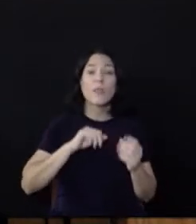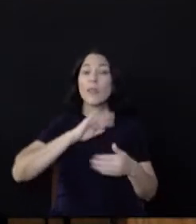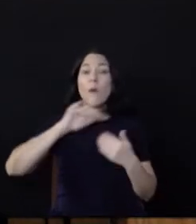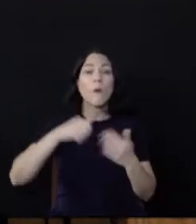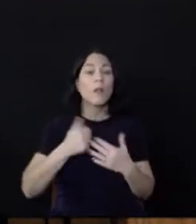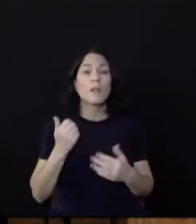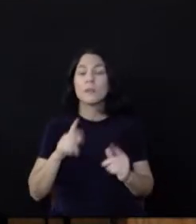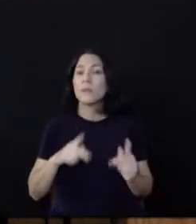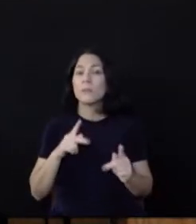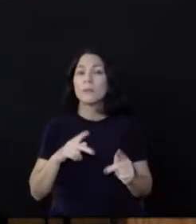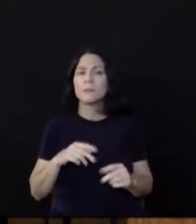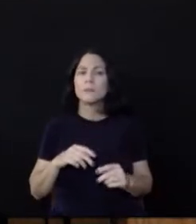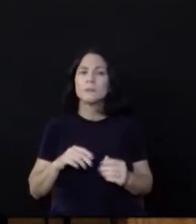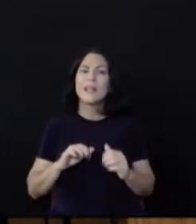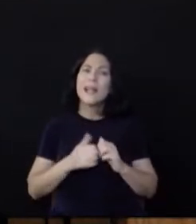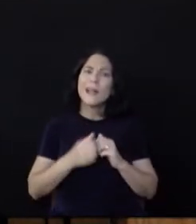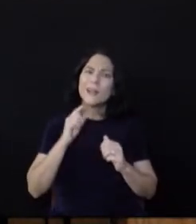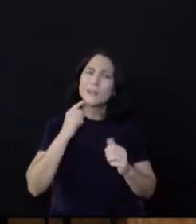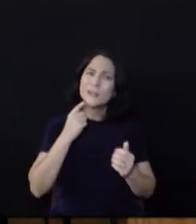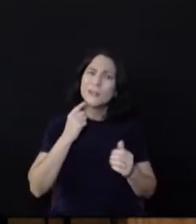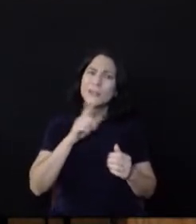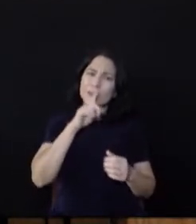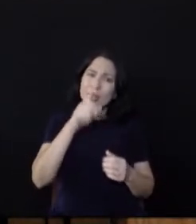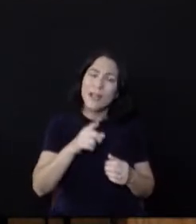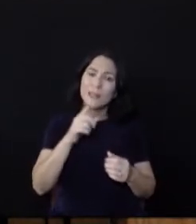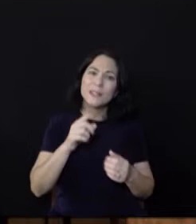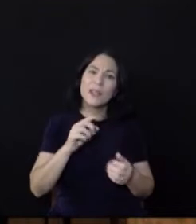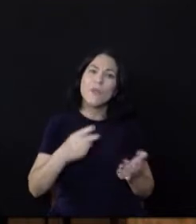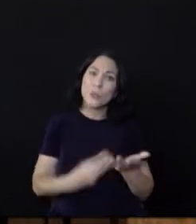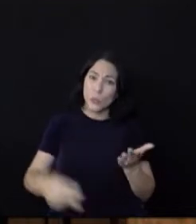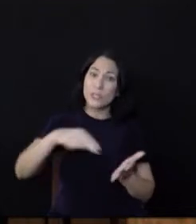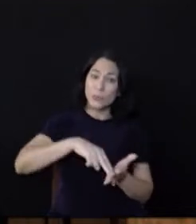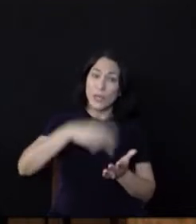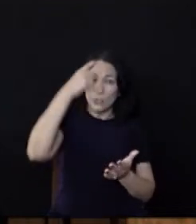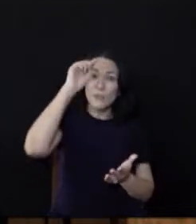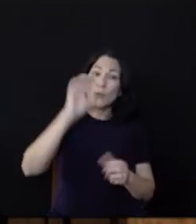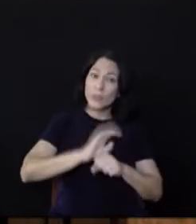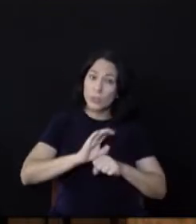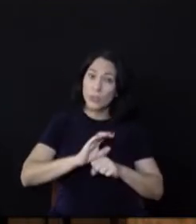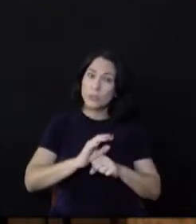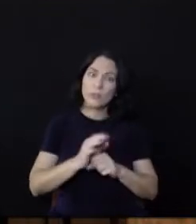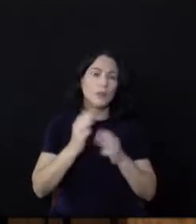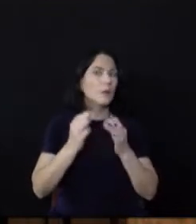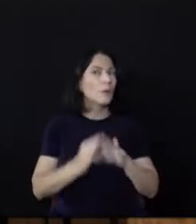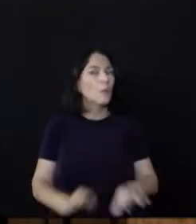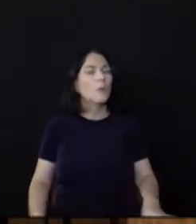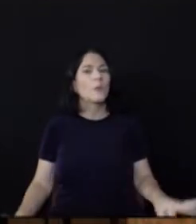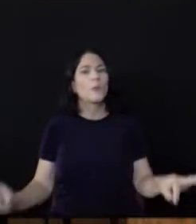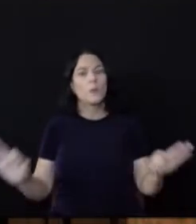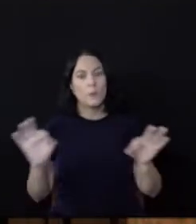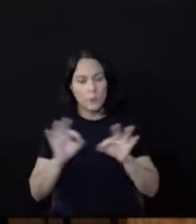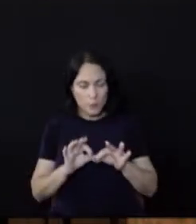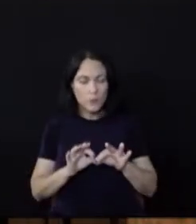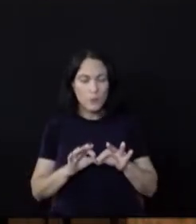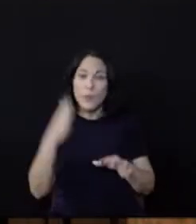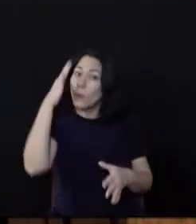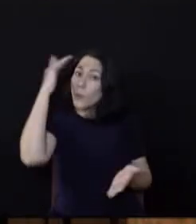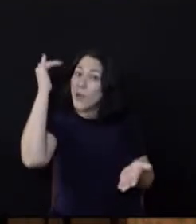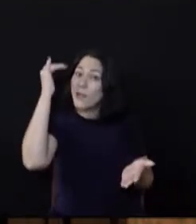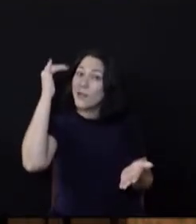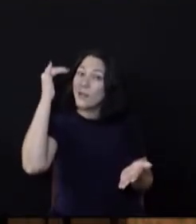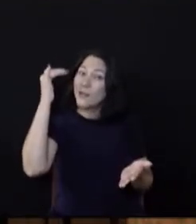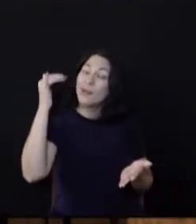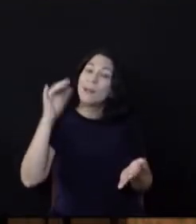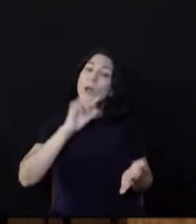How serious is the reality of the resurrection for the church? Very. And why is that the case? Well, as